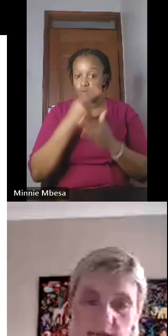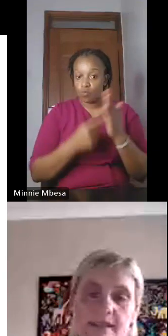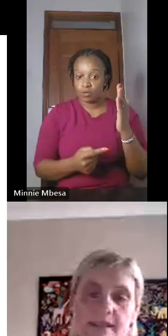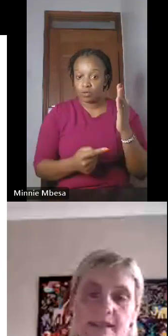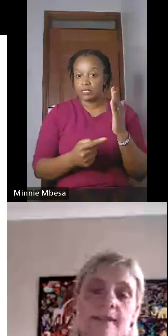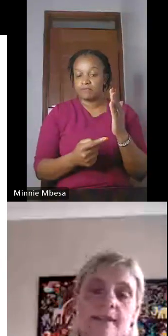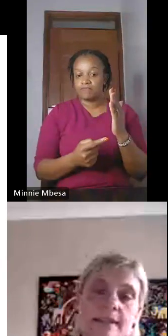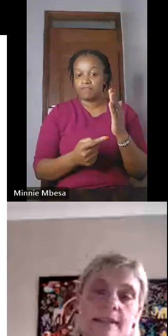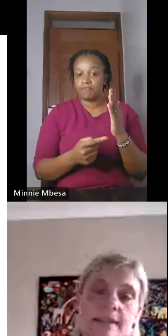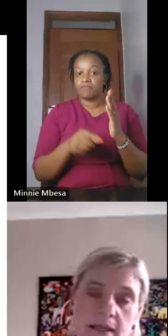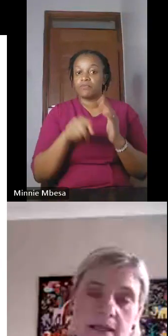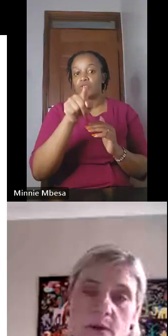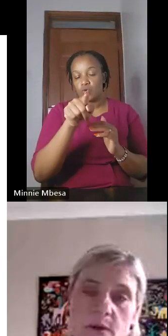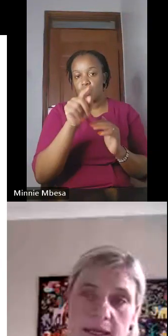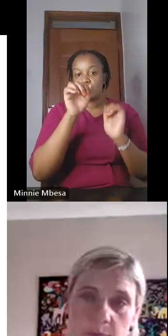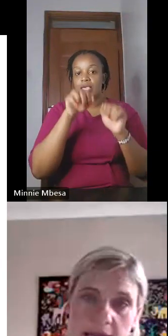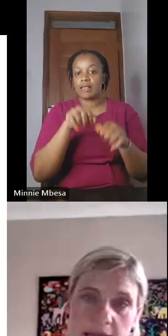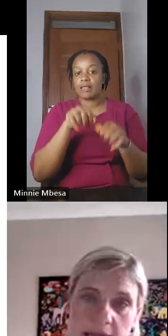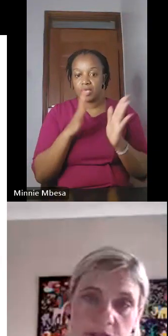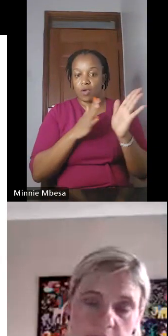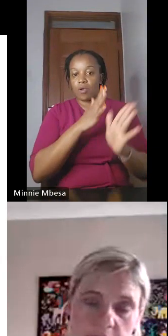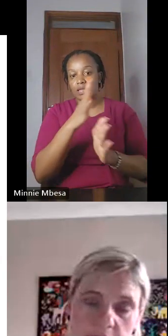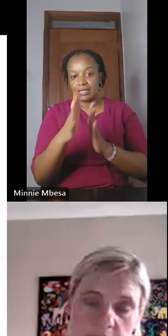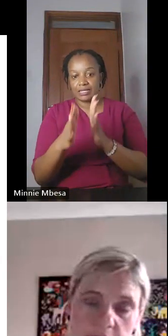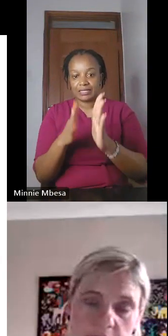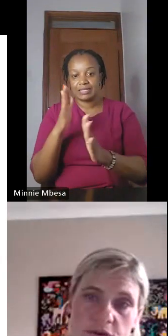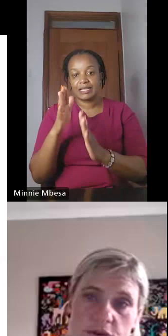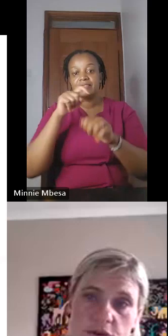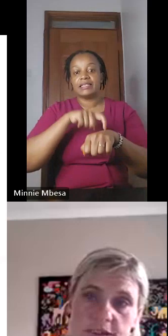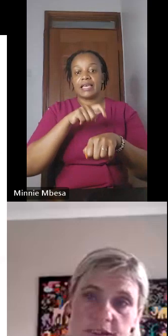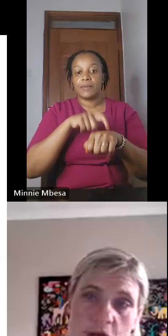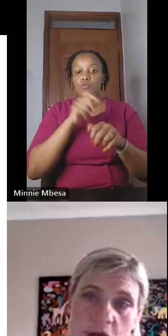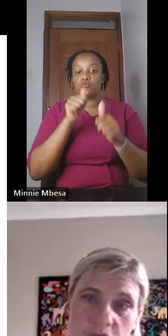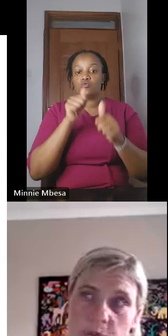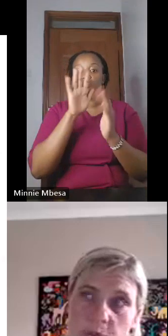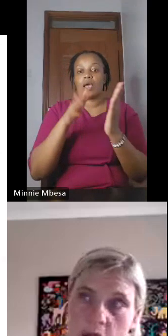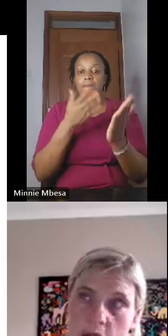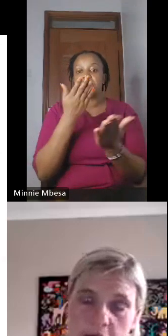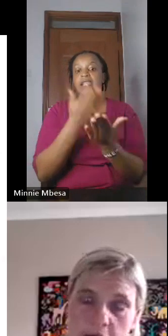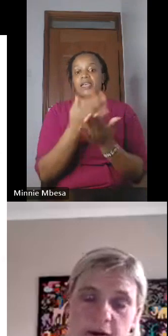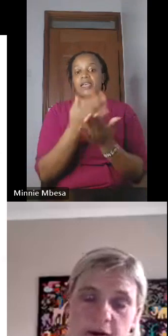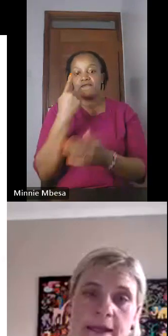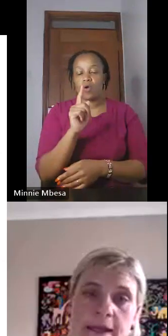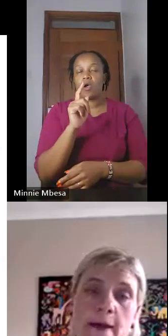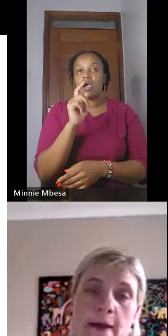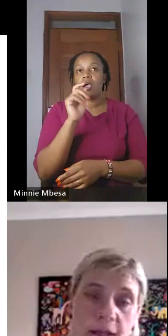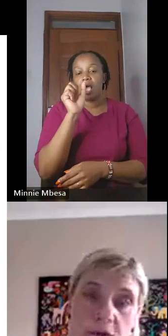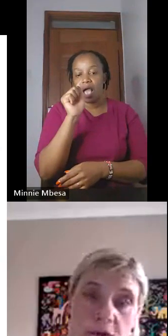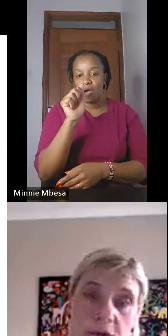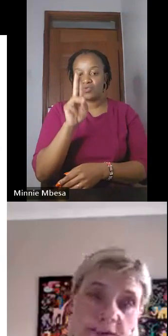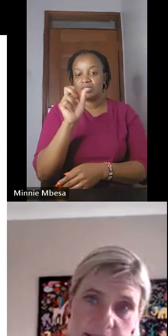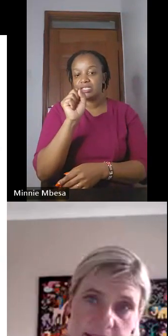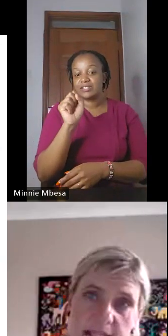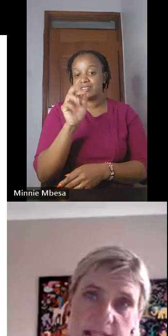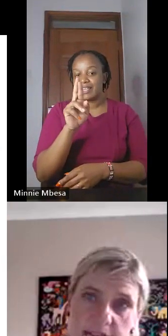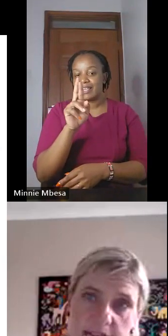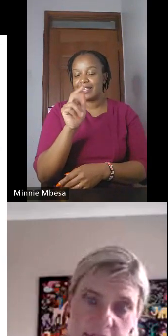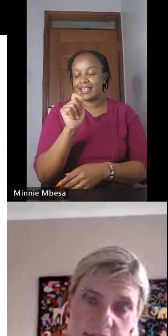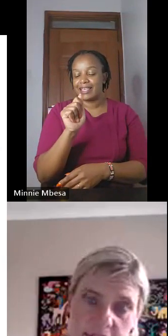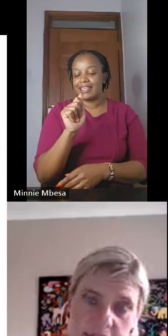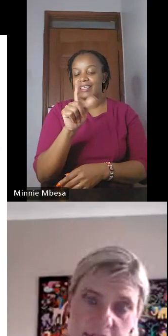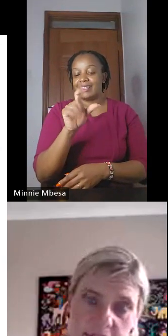is organized at the time that we apply to an Australian university on your behalf, if you are